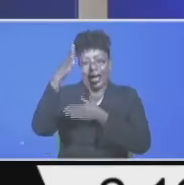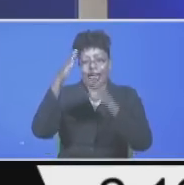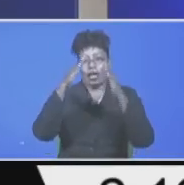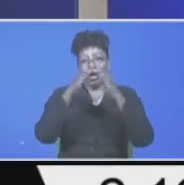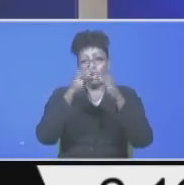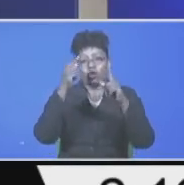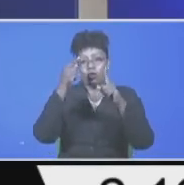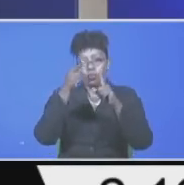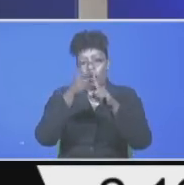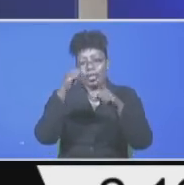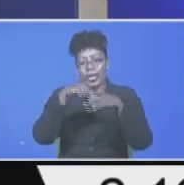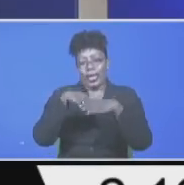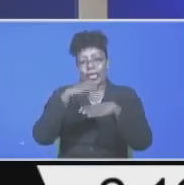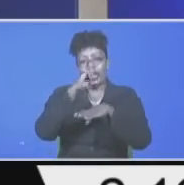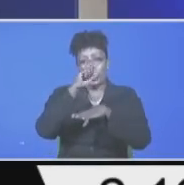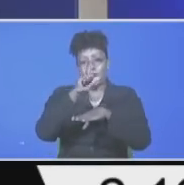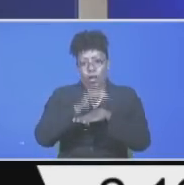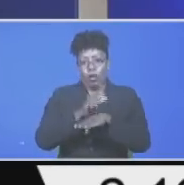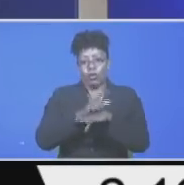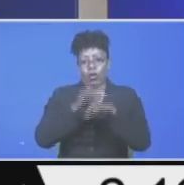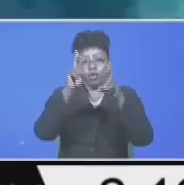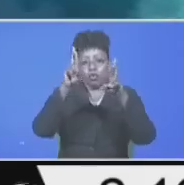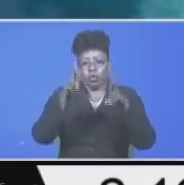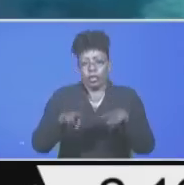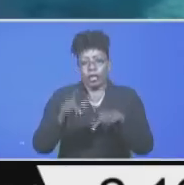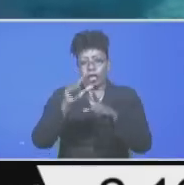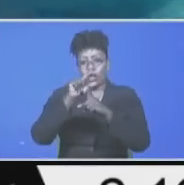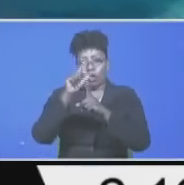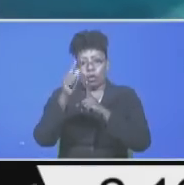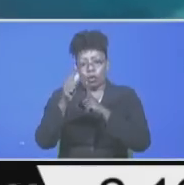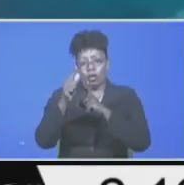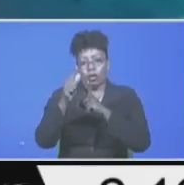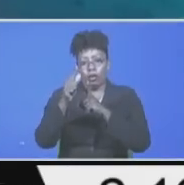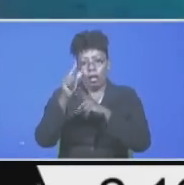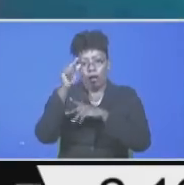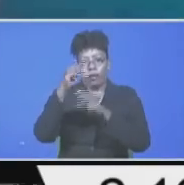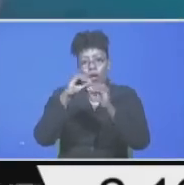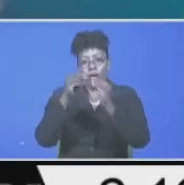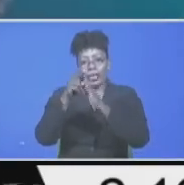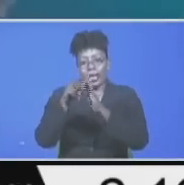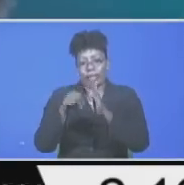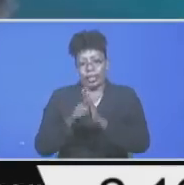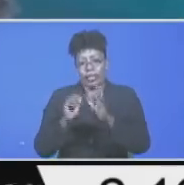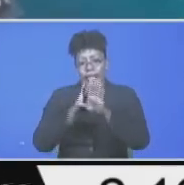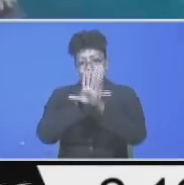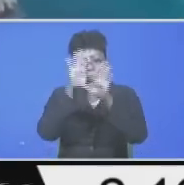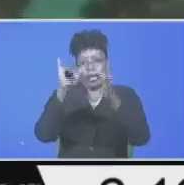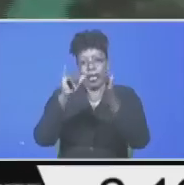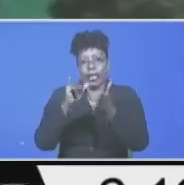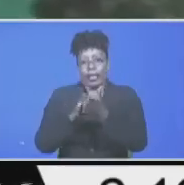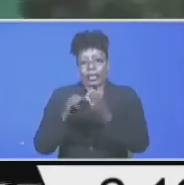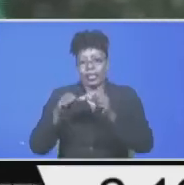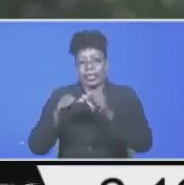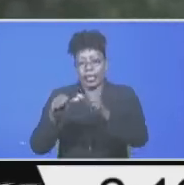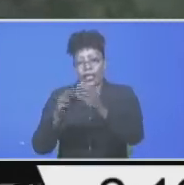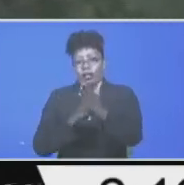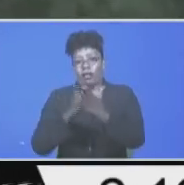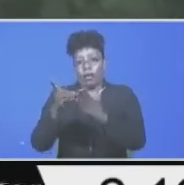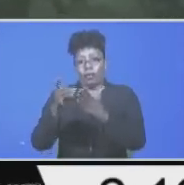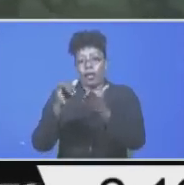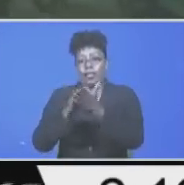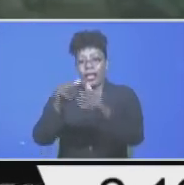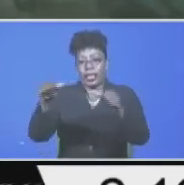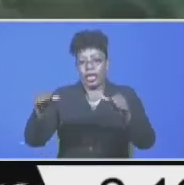Eleuthera, residents of that island and local and national non-government organizations are making it clear that the unsustainable development of the